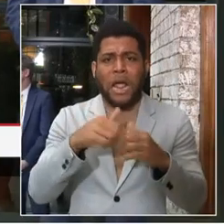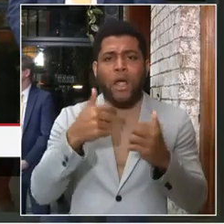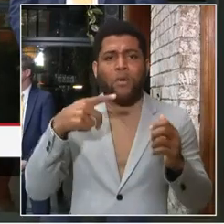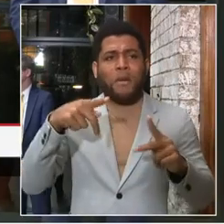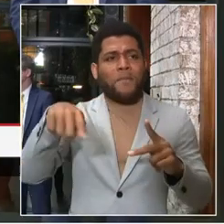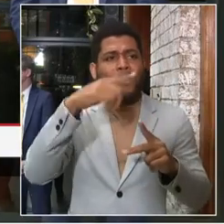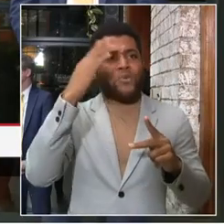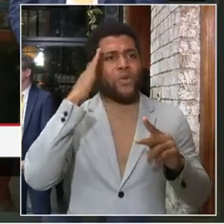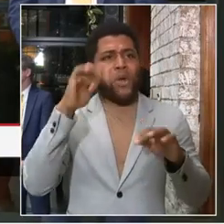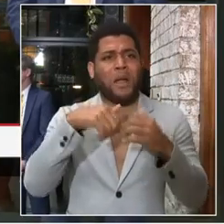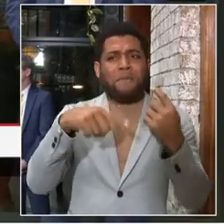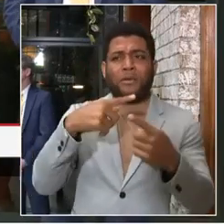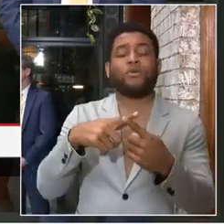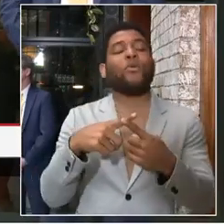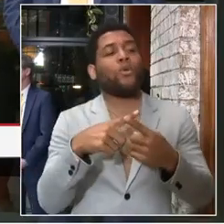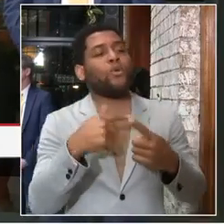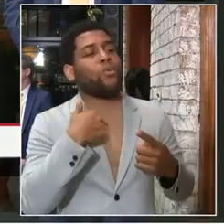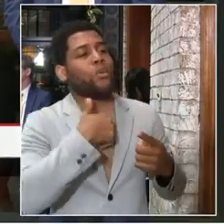that information.